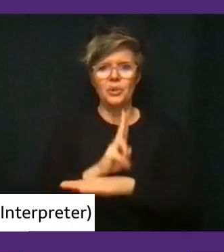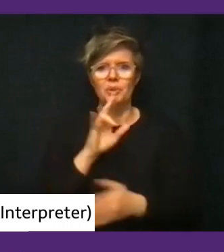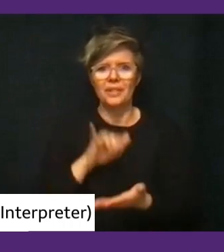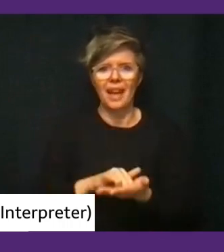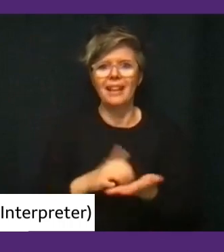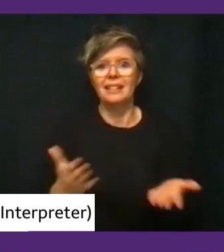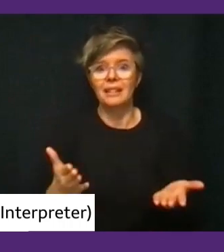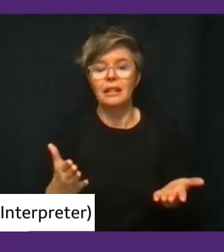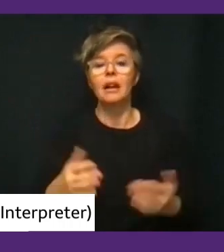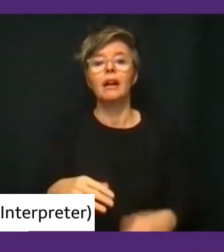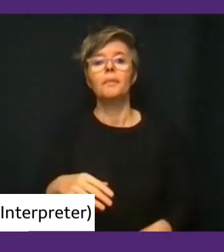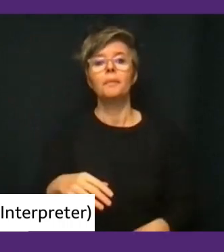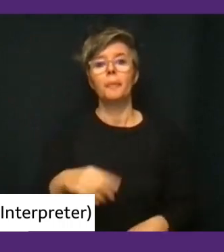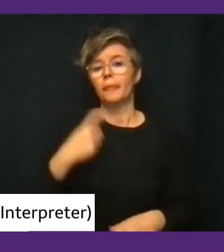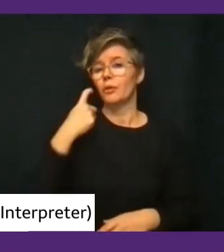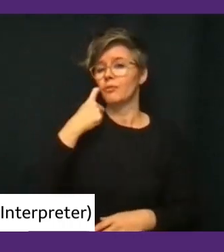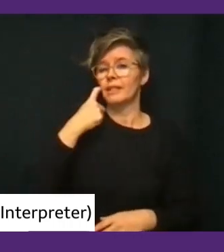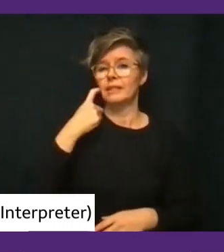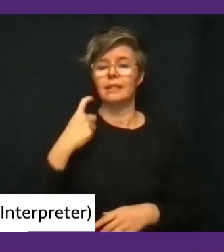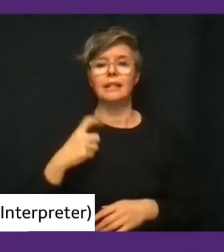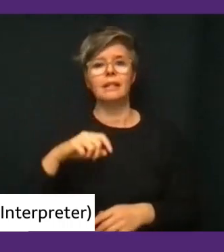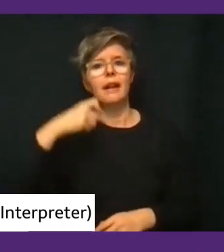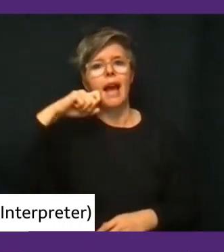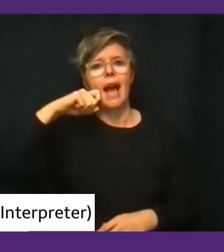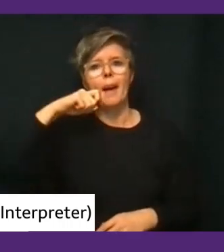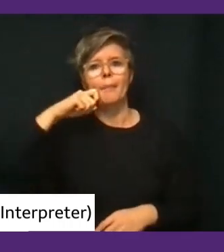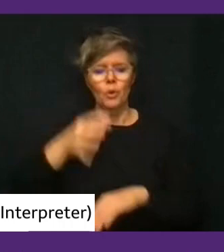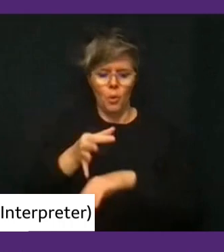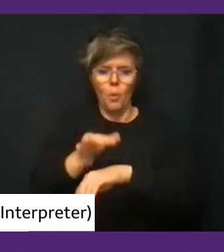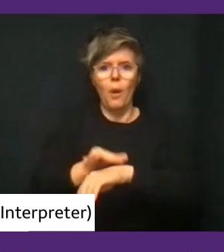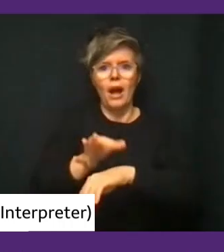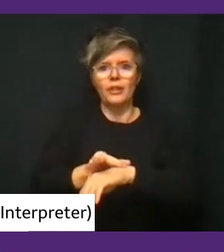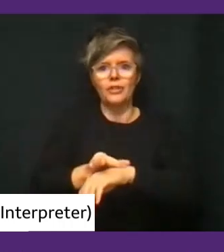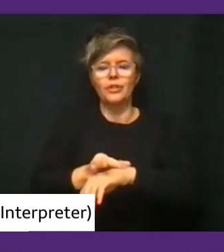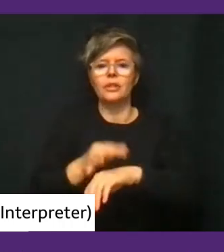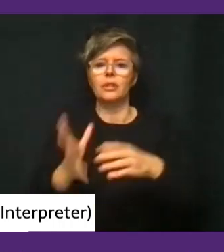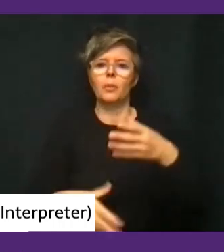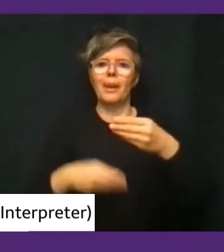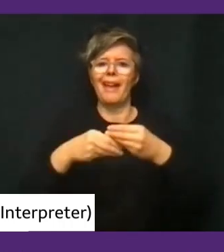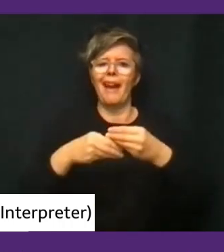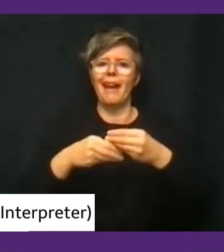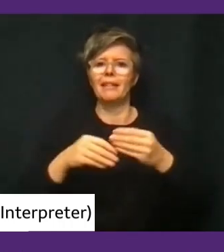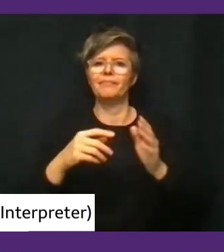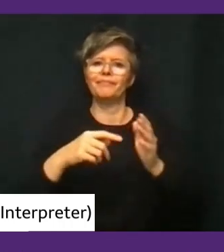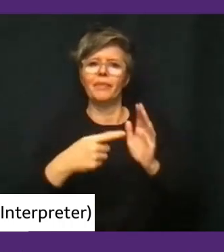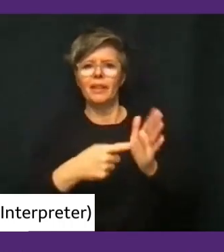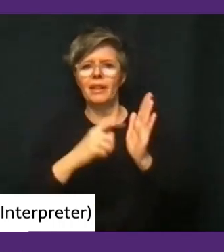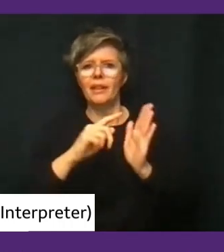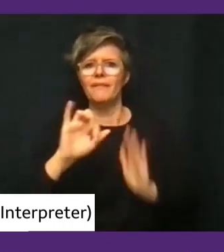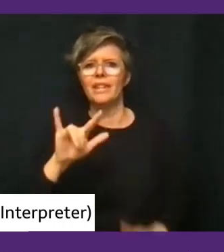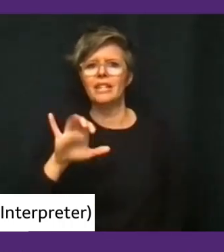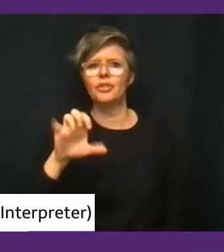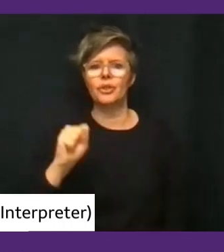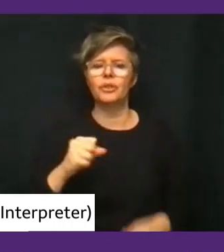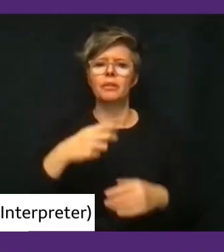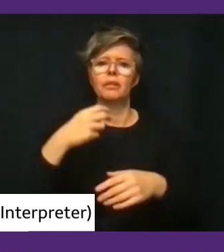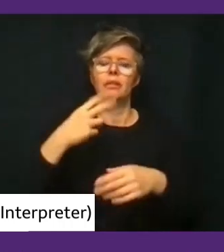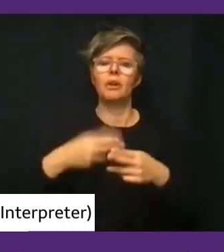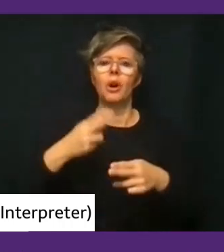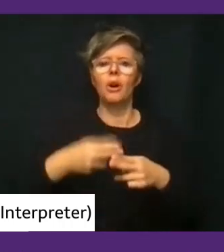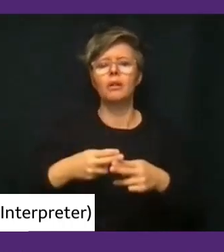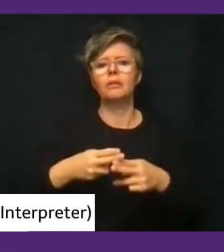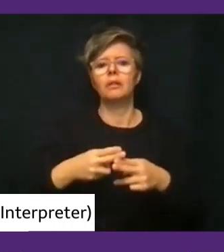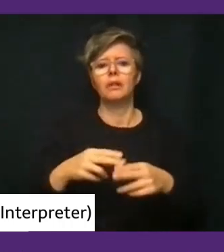Apple Watch about 2 years ago called Assistive Touch. And it was built for individuals with upper body